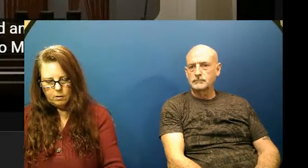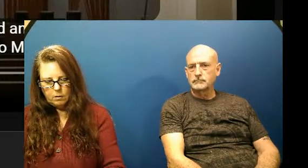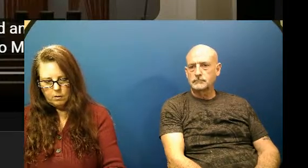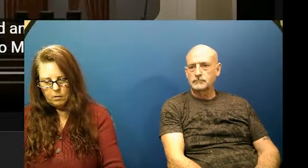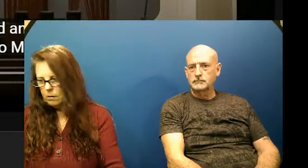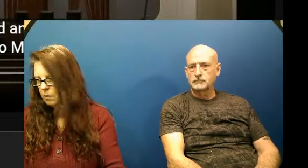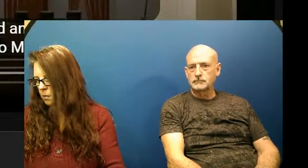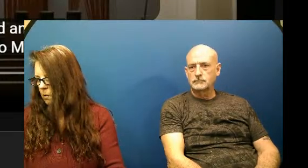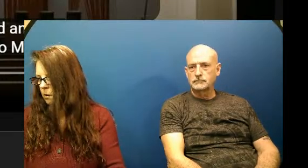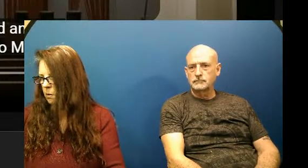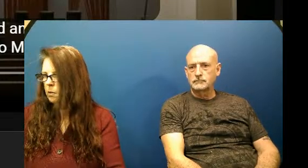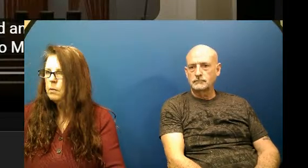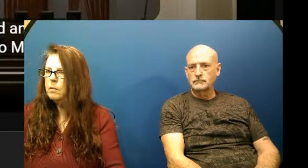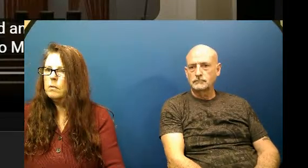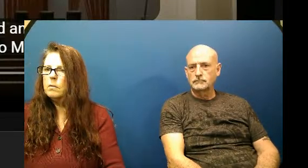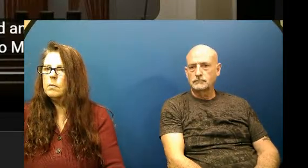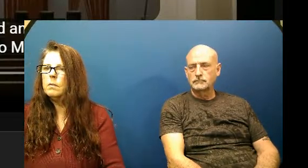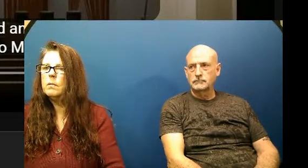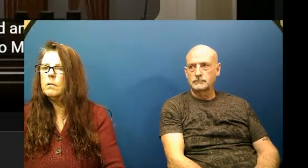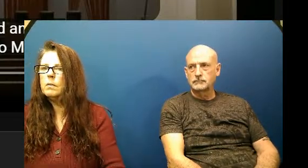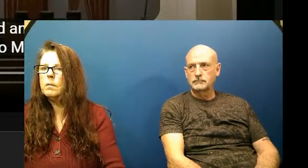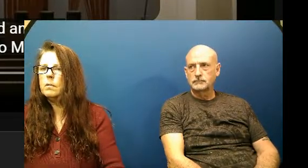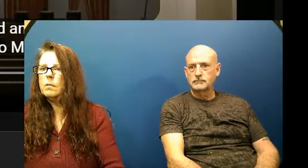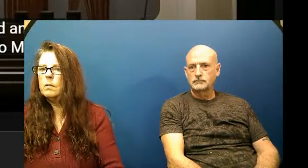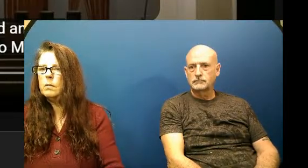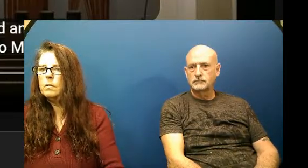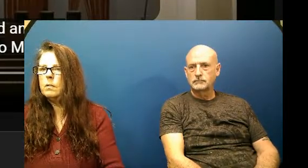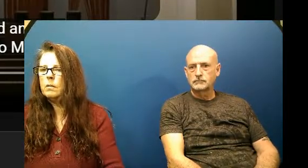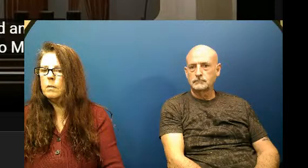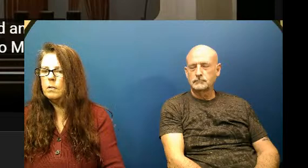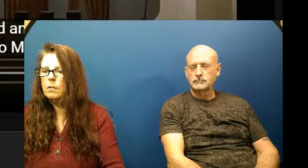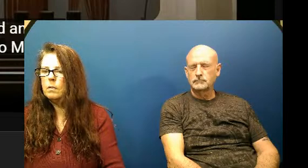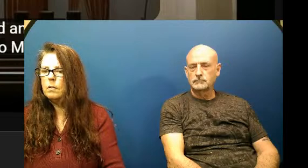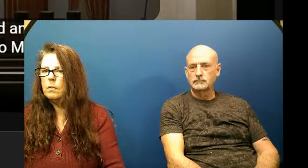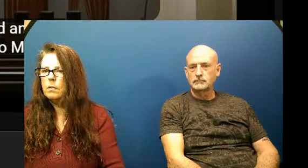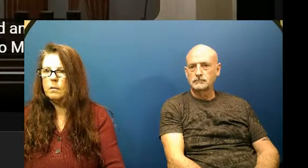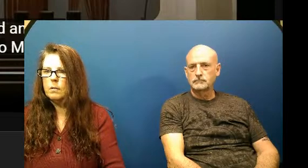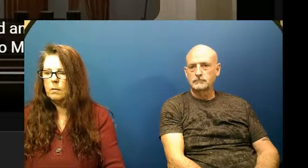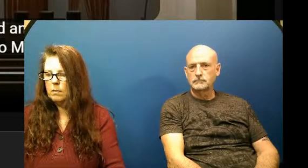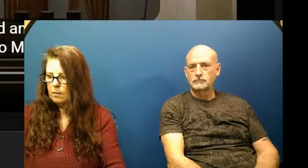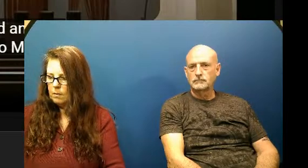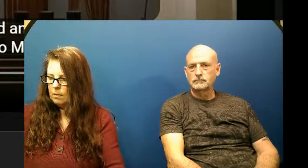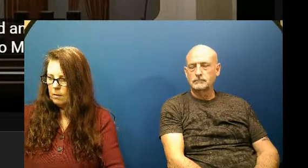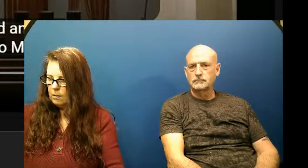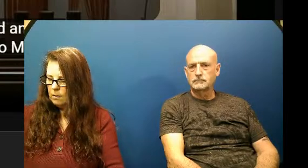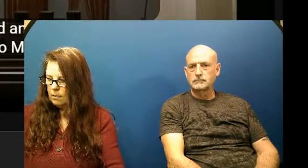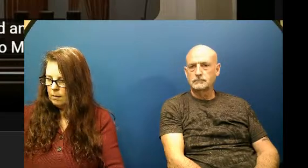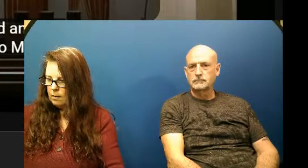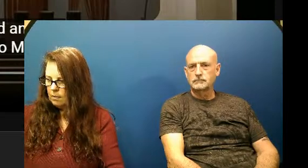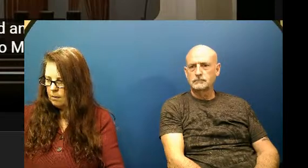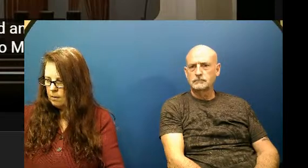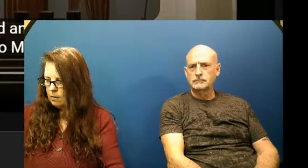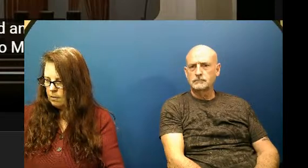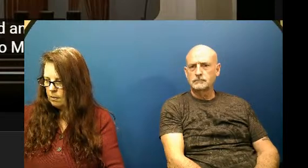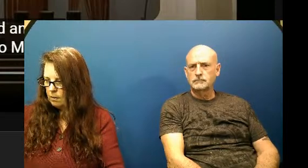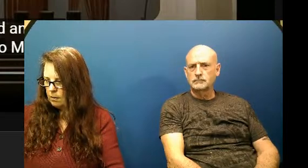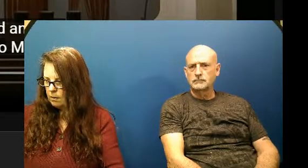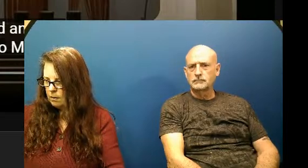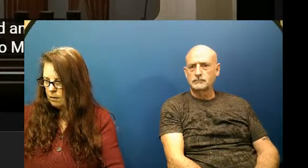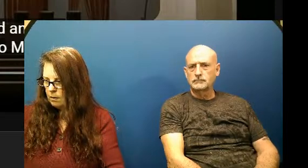could be persuaded by Chinese misinformation. That, however, is a decision that the First Amendment leaves to the